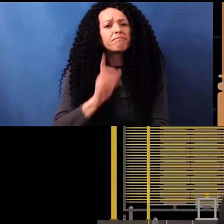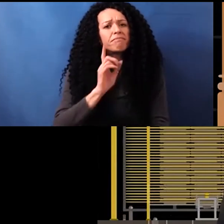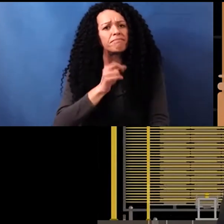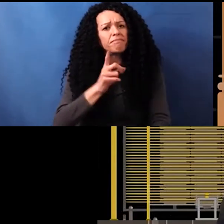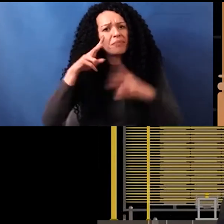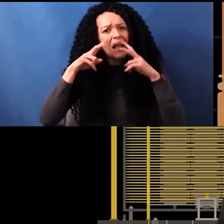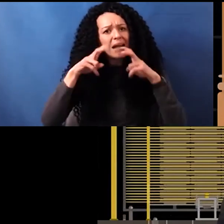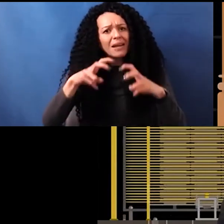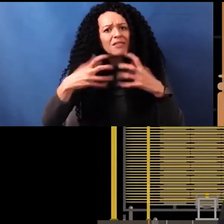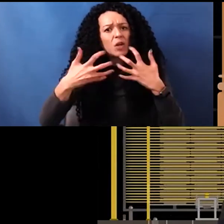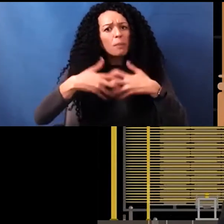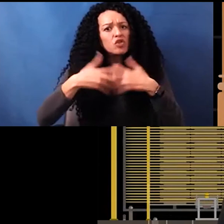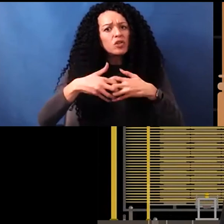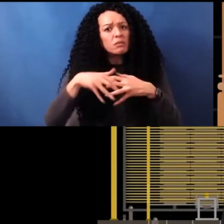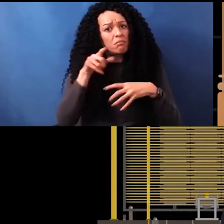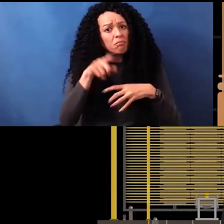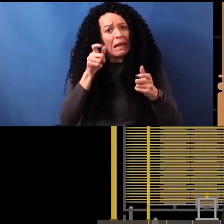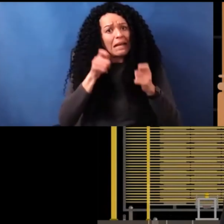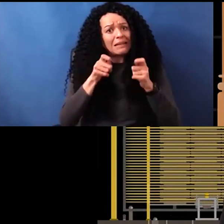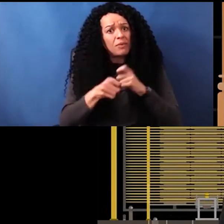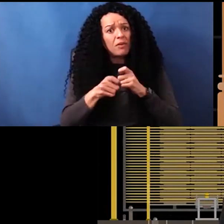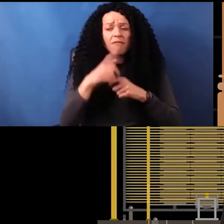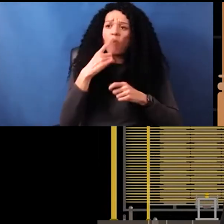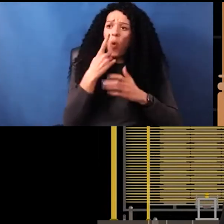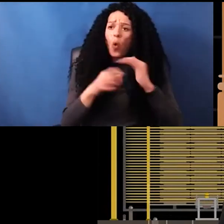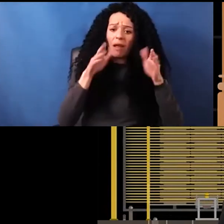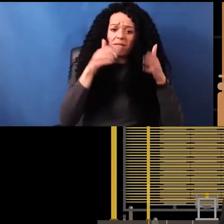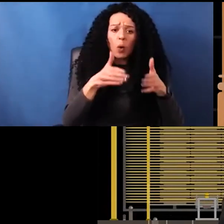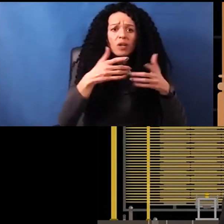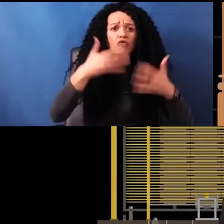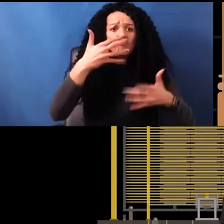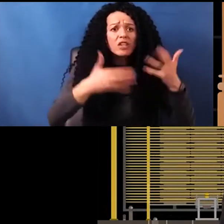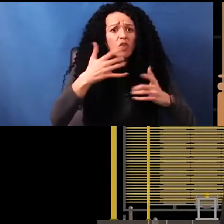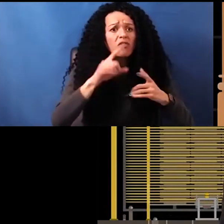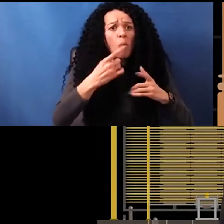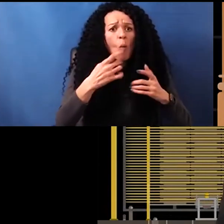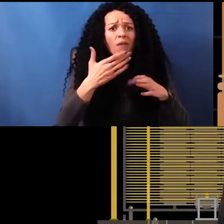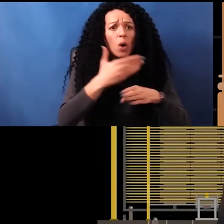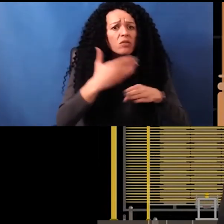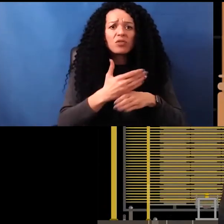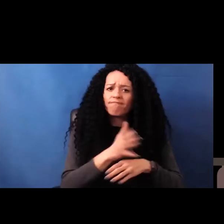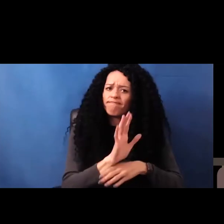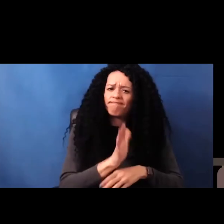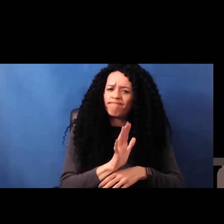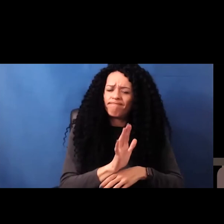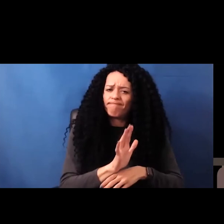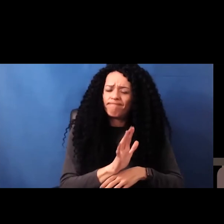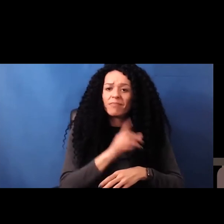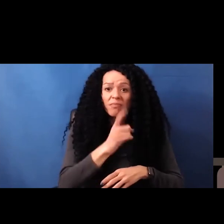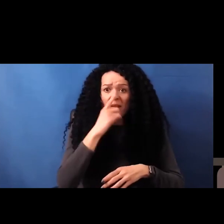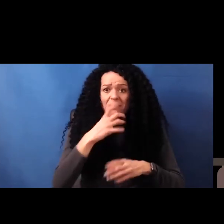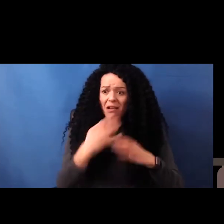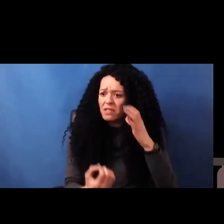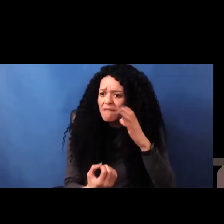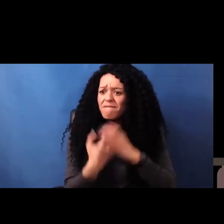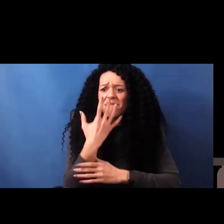Machine is not merely adapted for tabulating the results of one particular function and of no other, but for